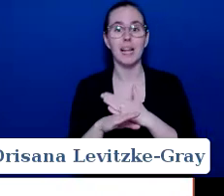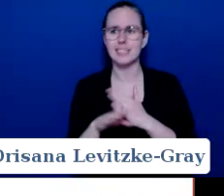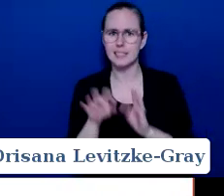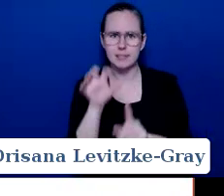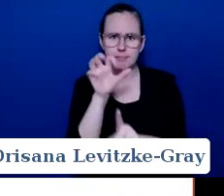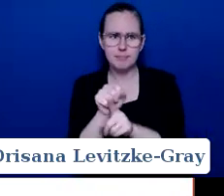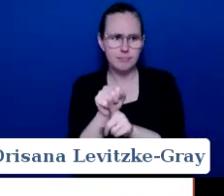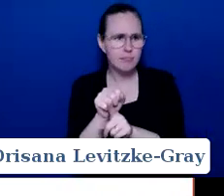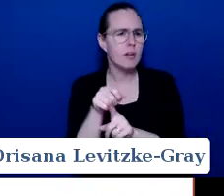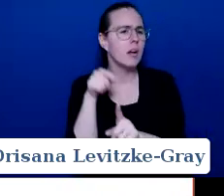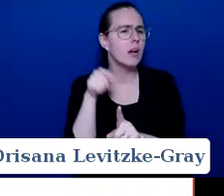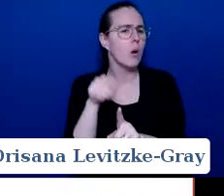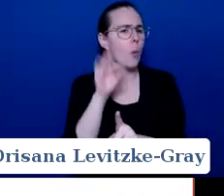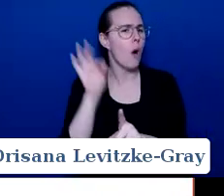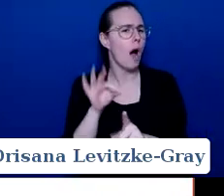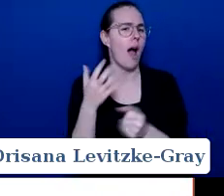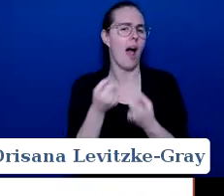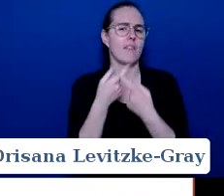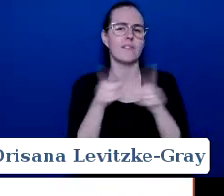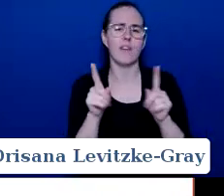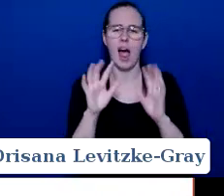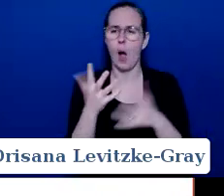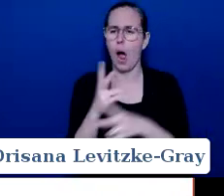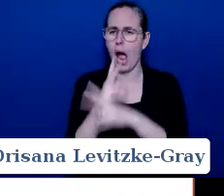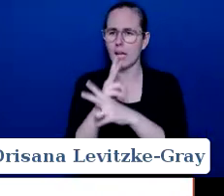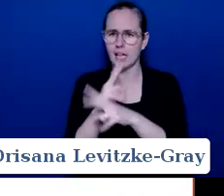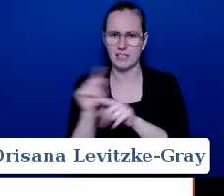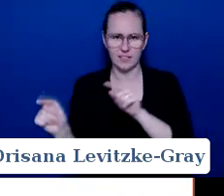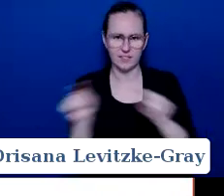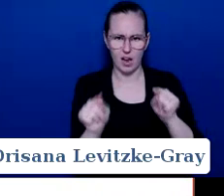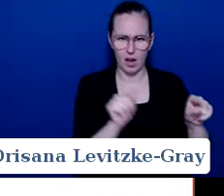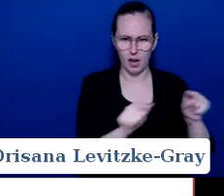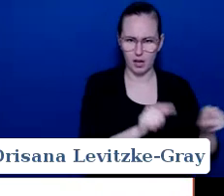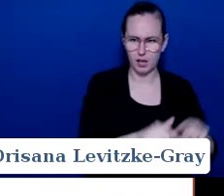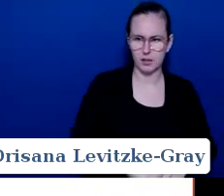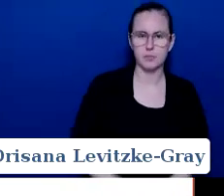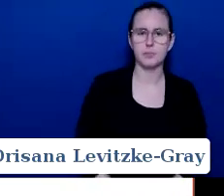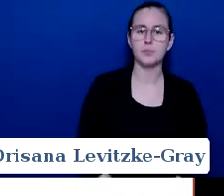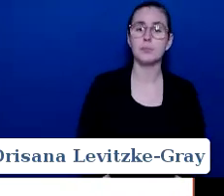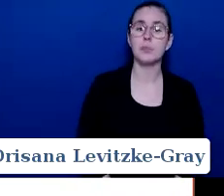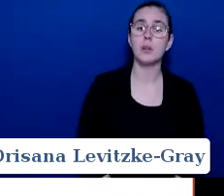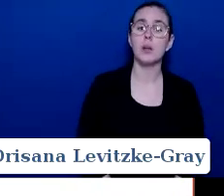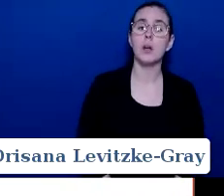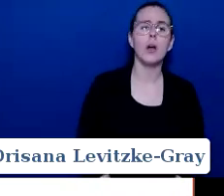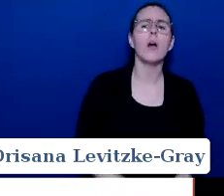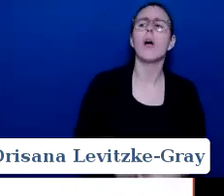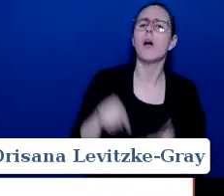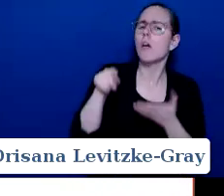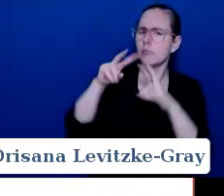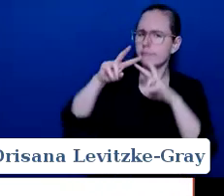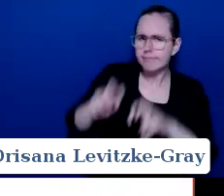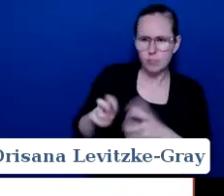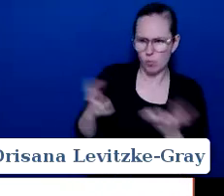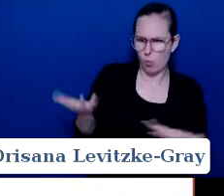will look at inclusive education needs assessment. What are the specific educational needs of a diversity of children